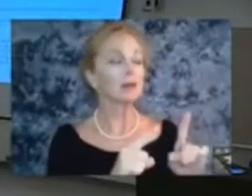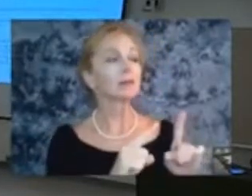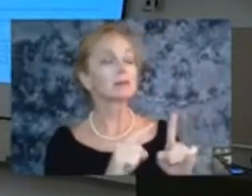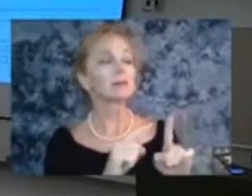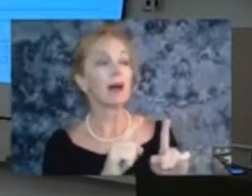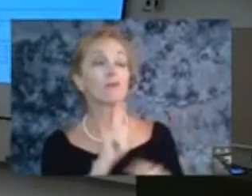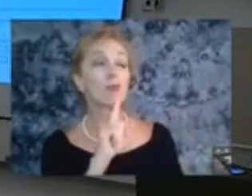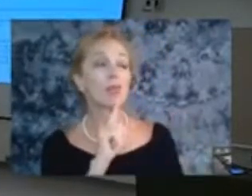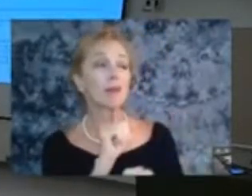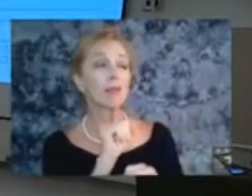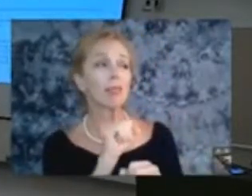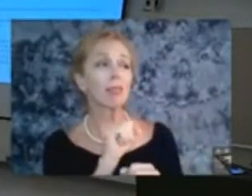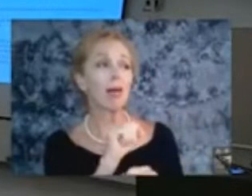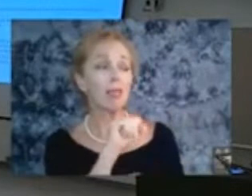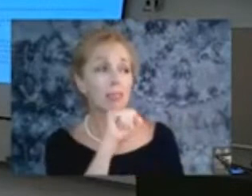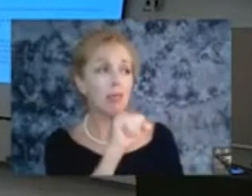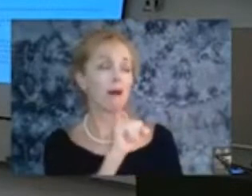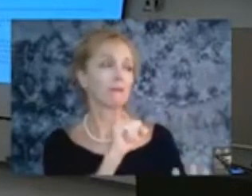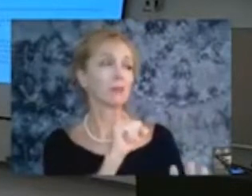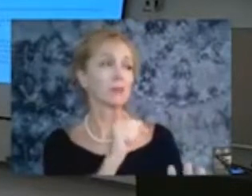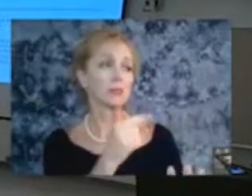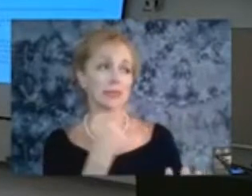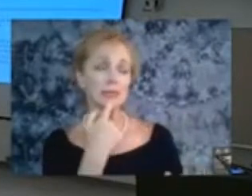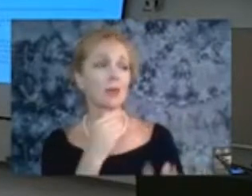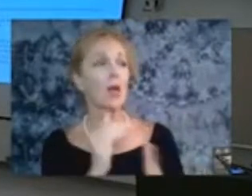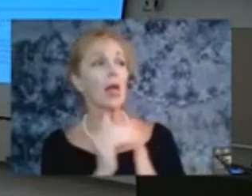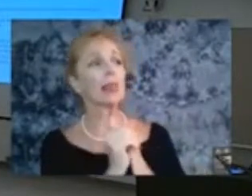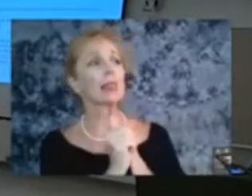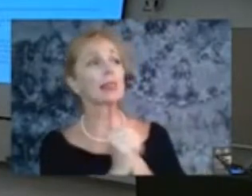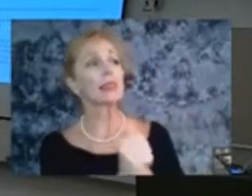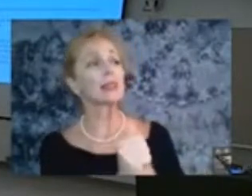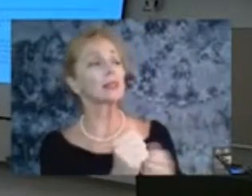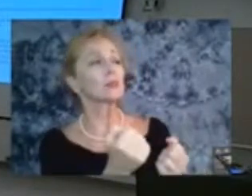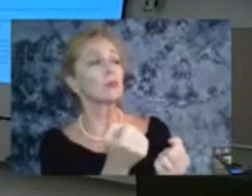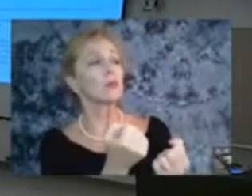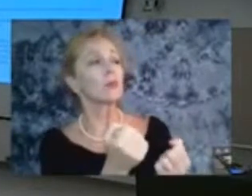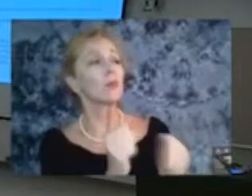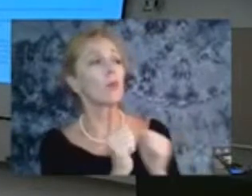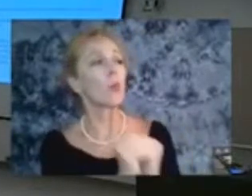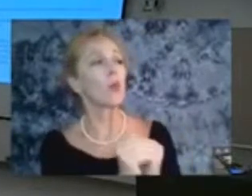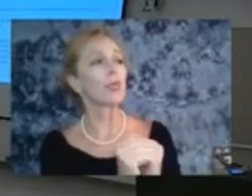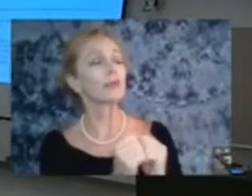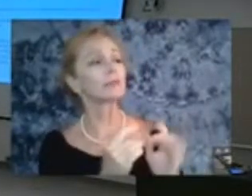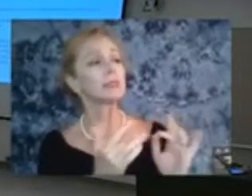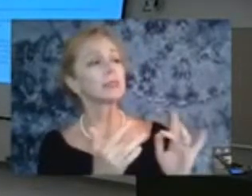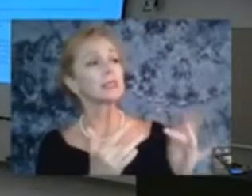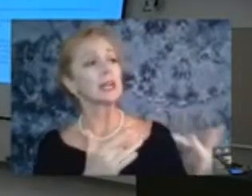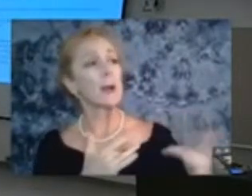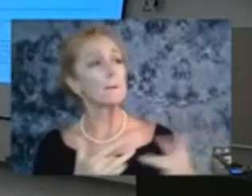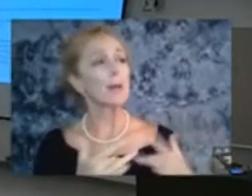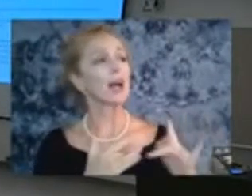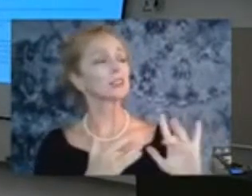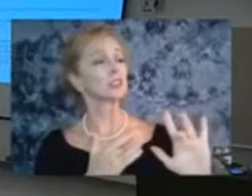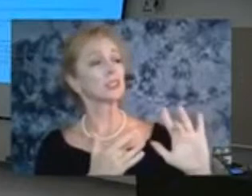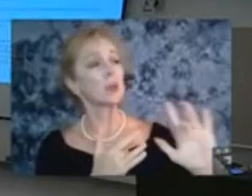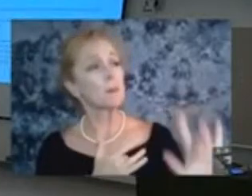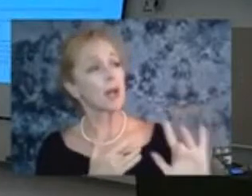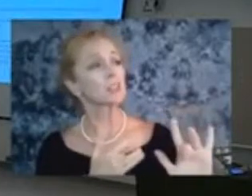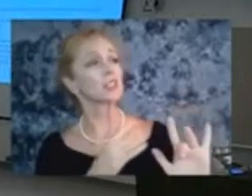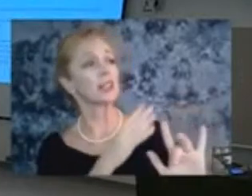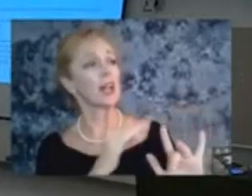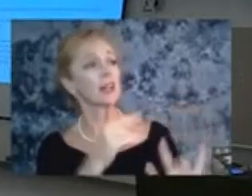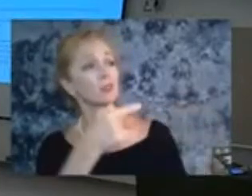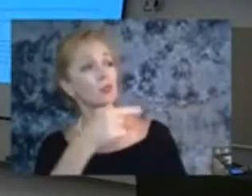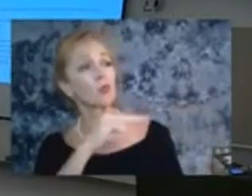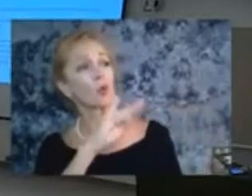said, which was lead with compassion and grace. If I could just ask our whole community to just adopt that and just kind